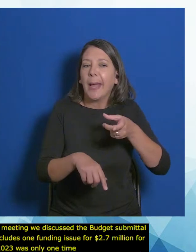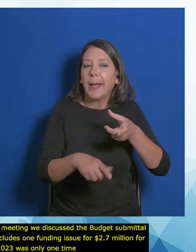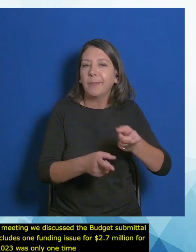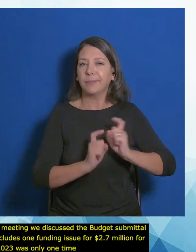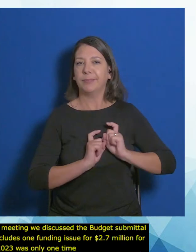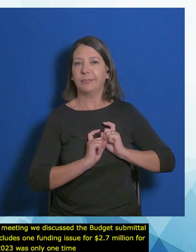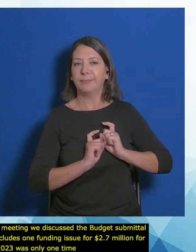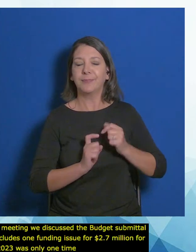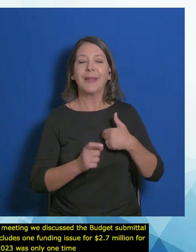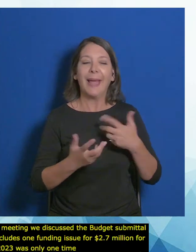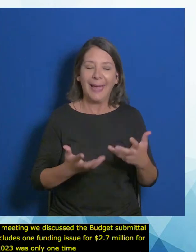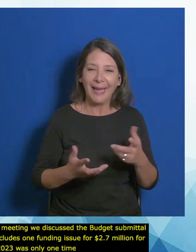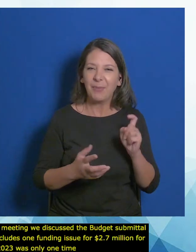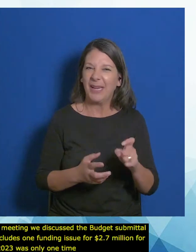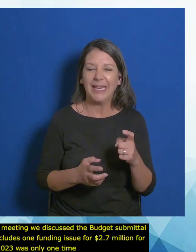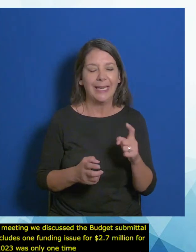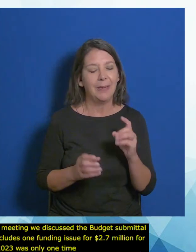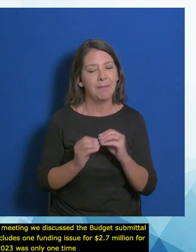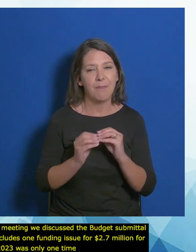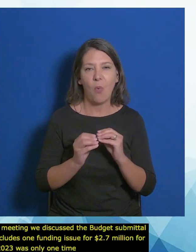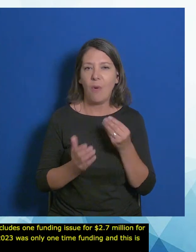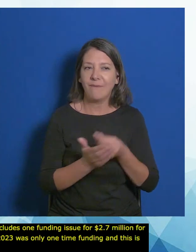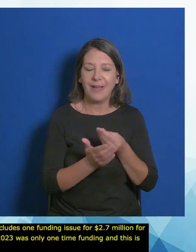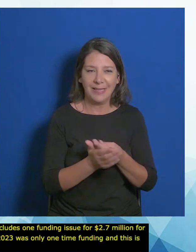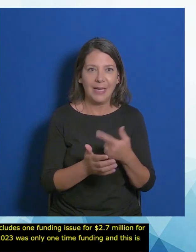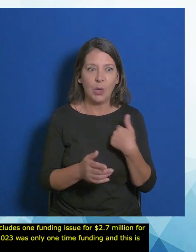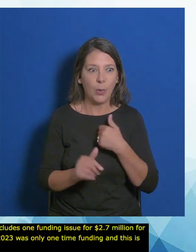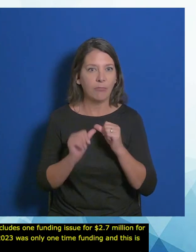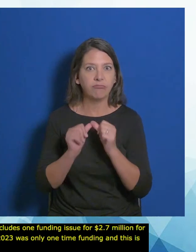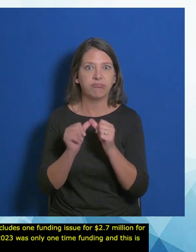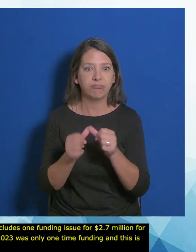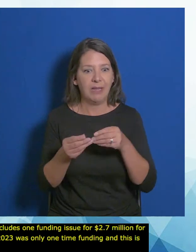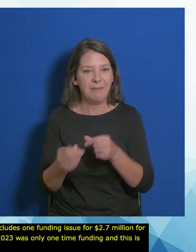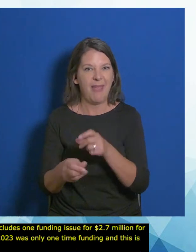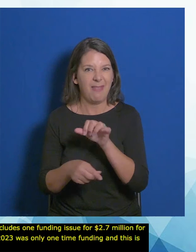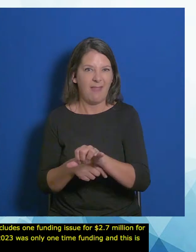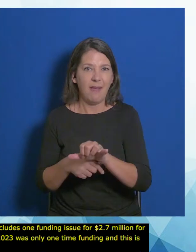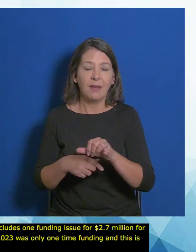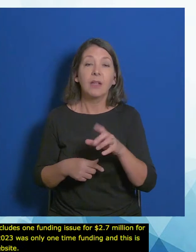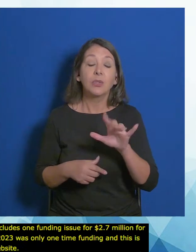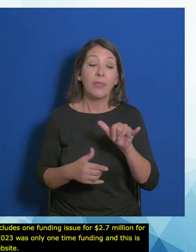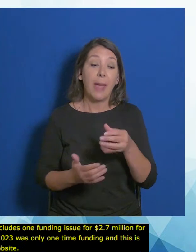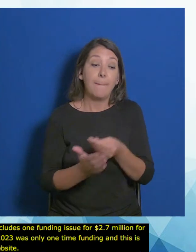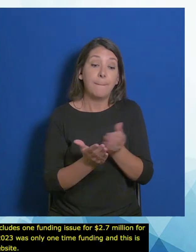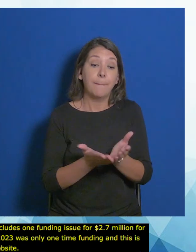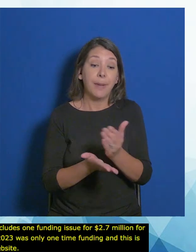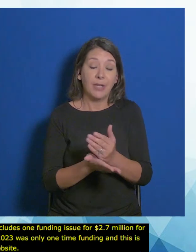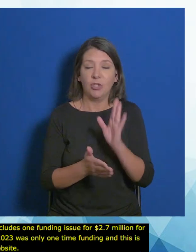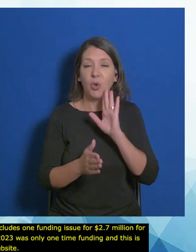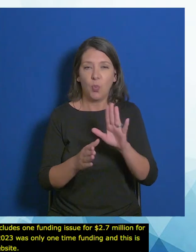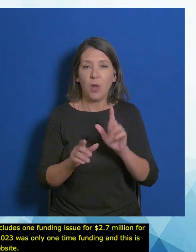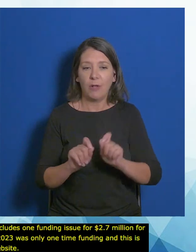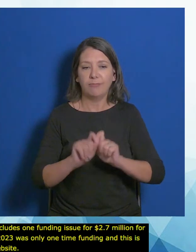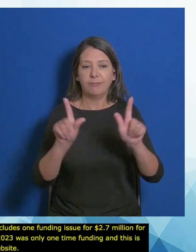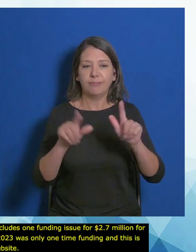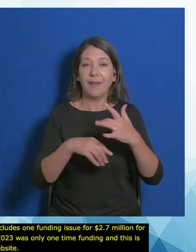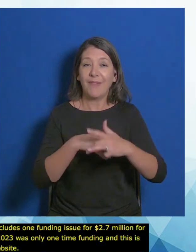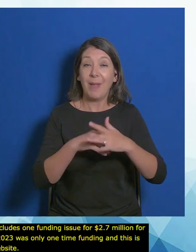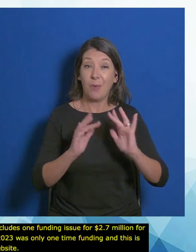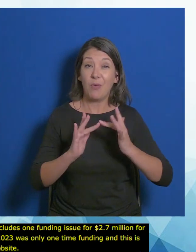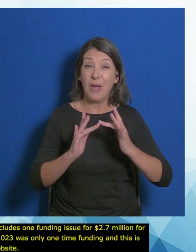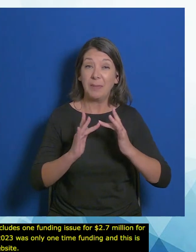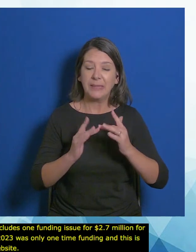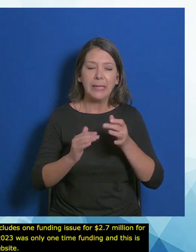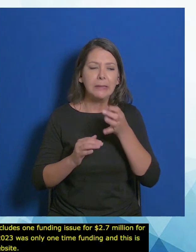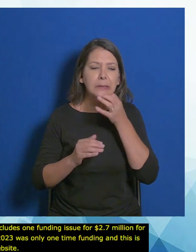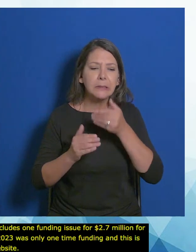this is an ongoing cost to the agency. The full budget will be available on the website within the next day